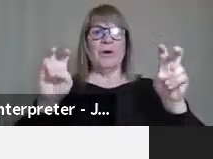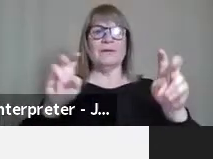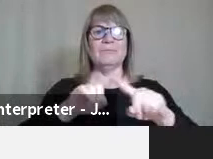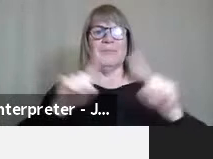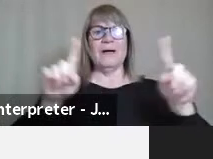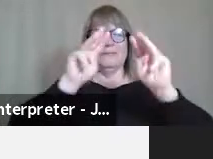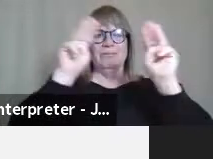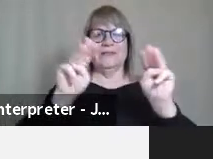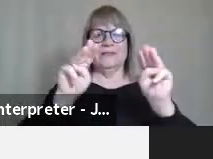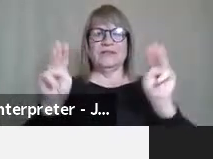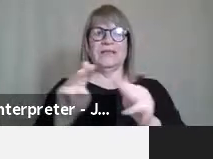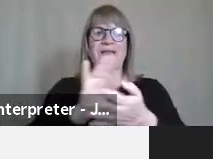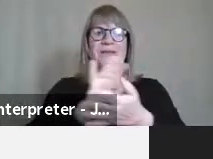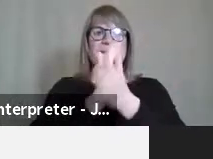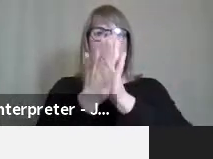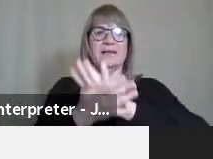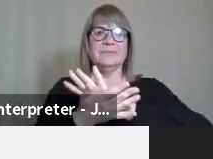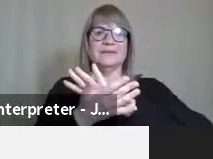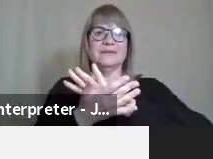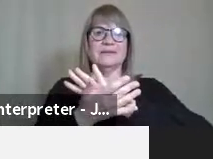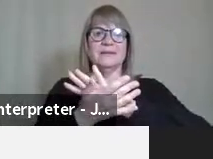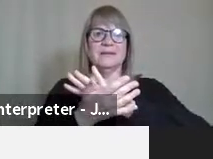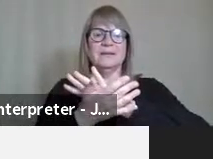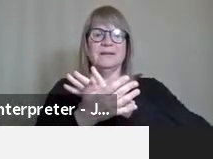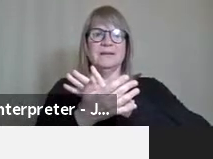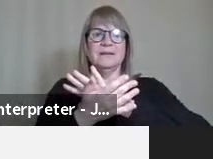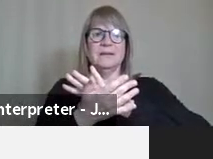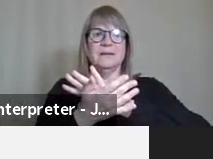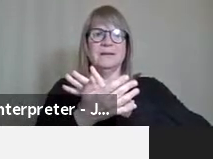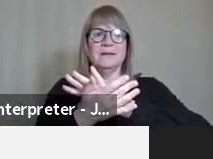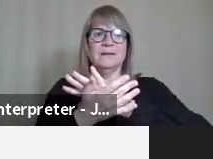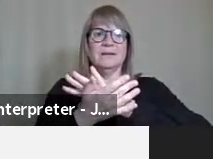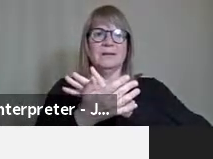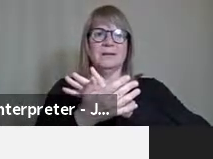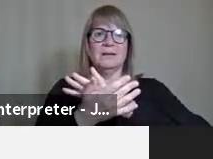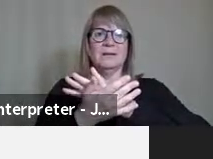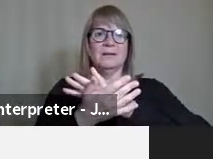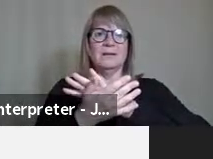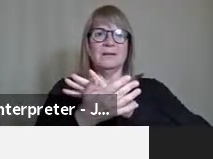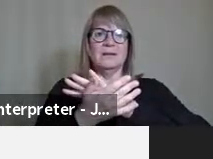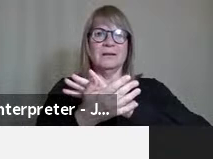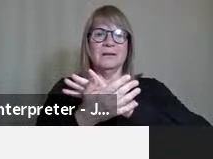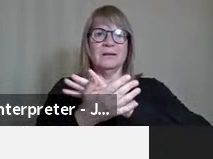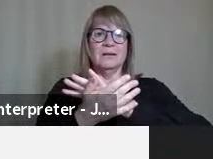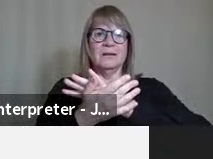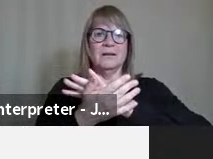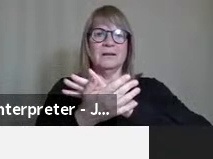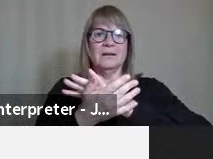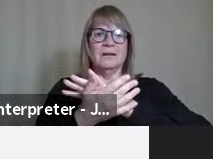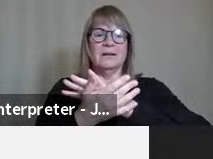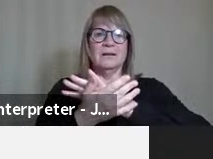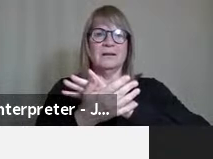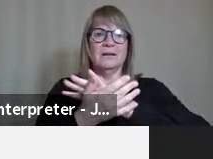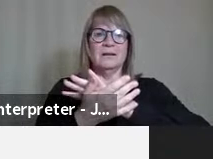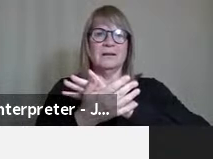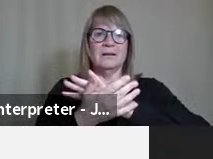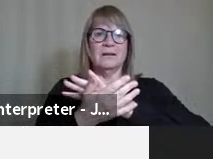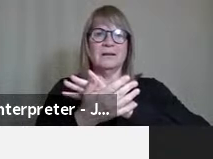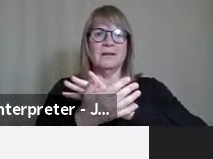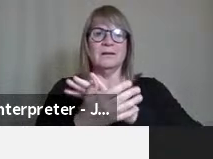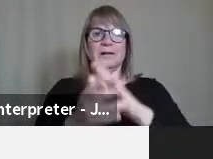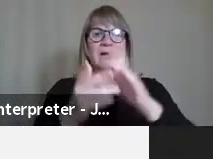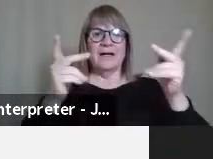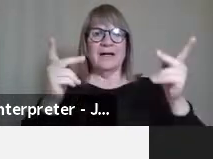michigan becomes a um borderline earth it had always been a borderland but it becomes a place of